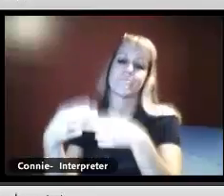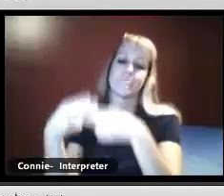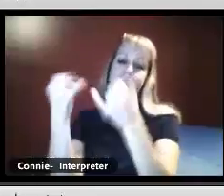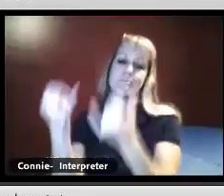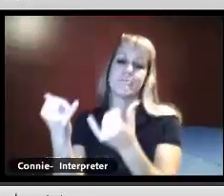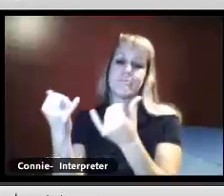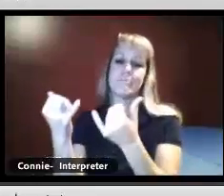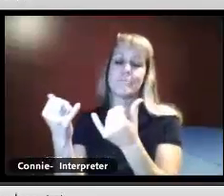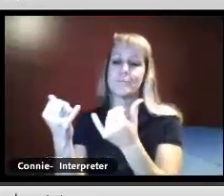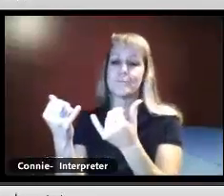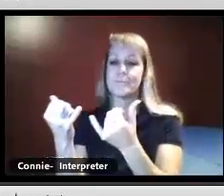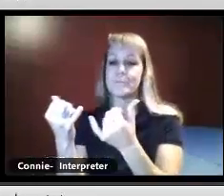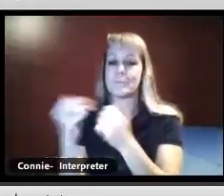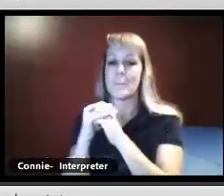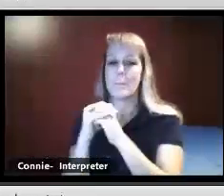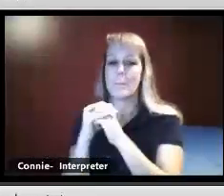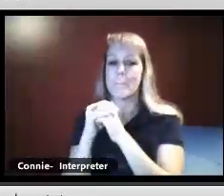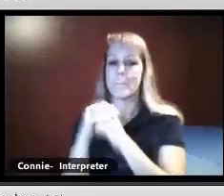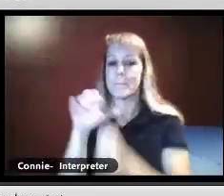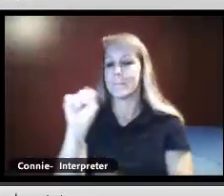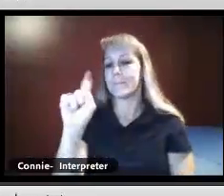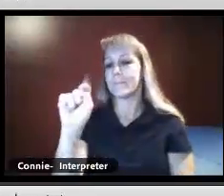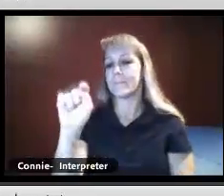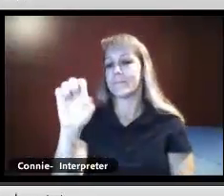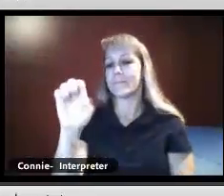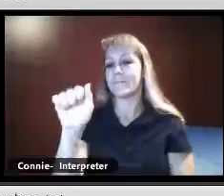many sectors as STEAM.